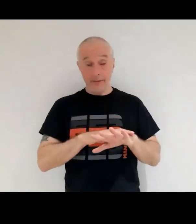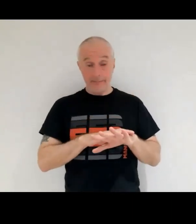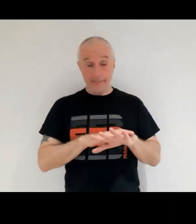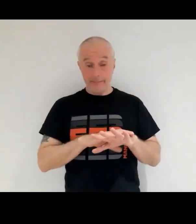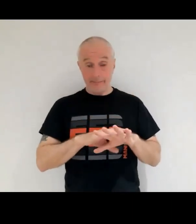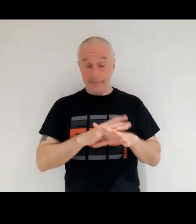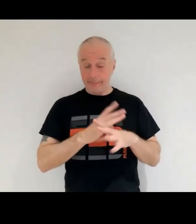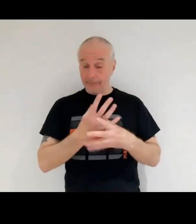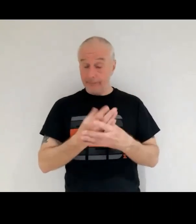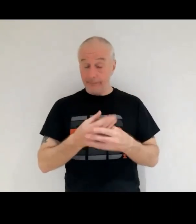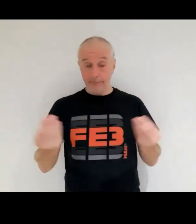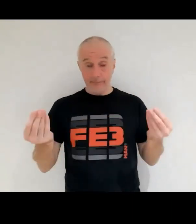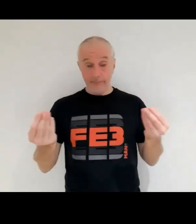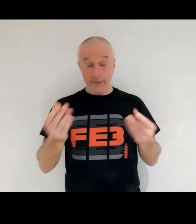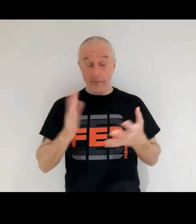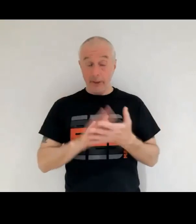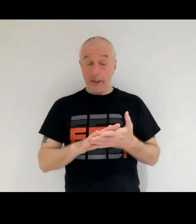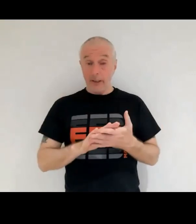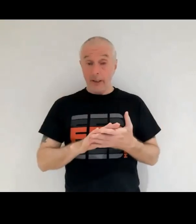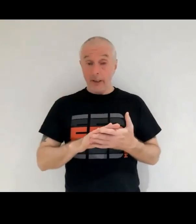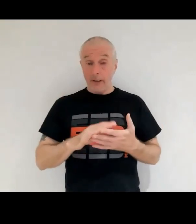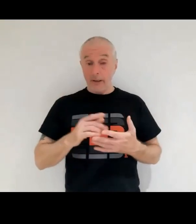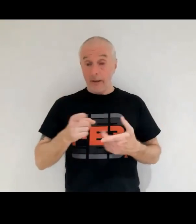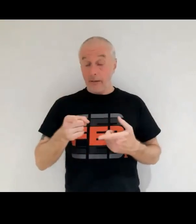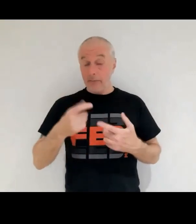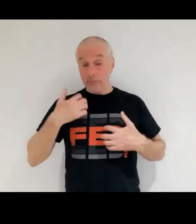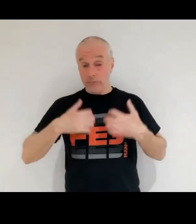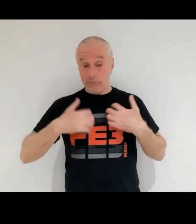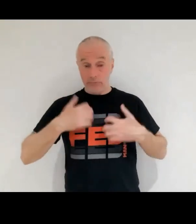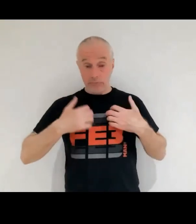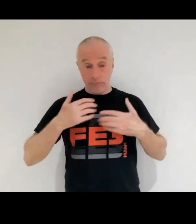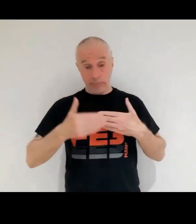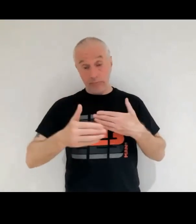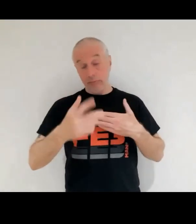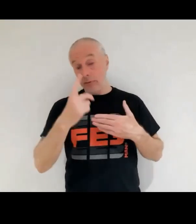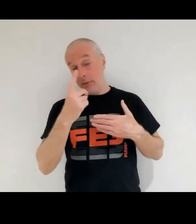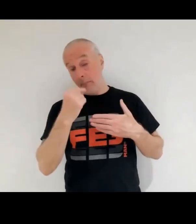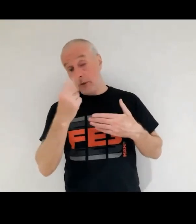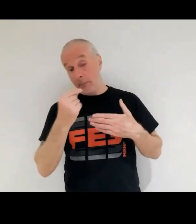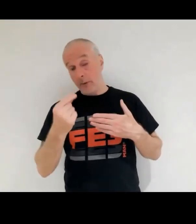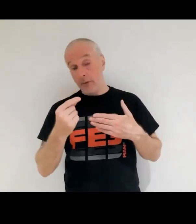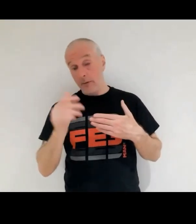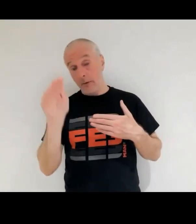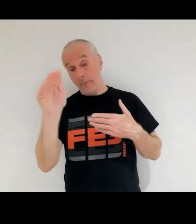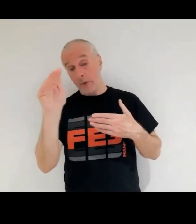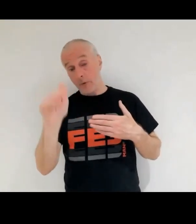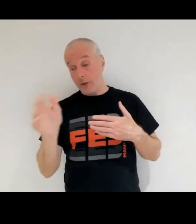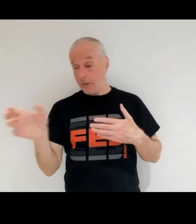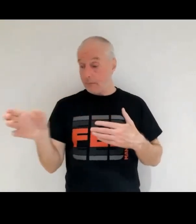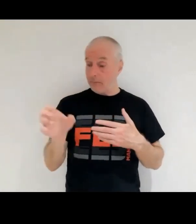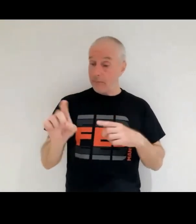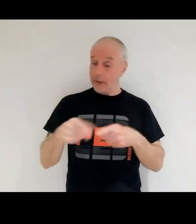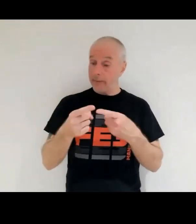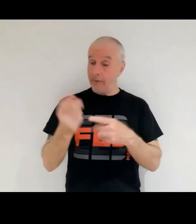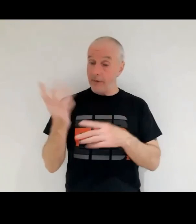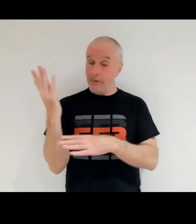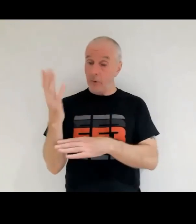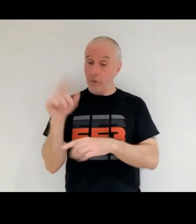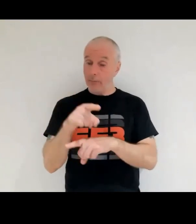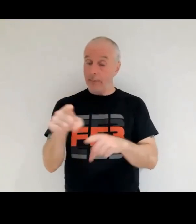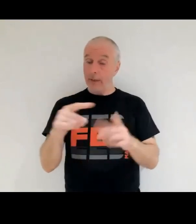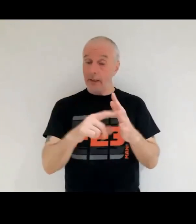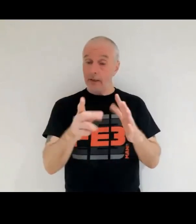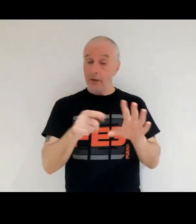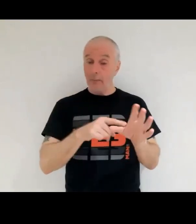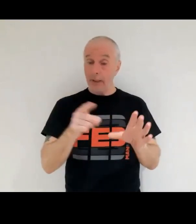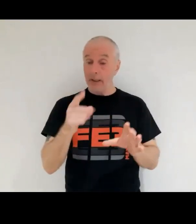it's clear that we do have a real interest in this. So there is potential perhaps for a future talk, and maybe bring Tommy back or someone